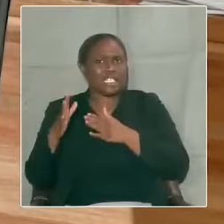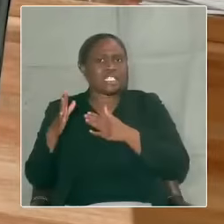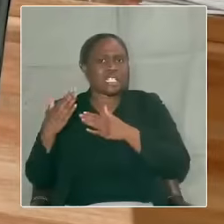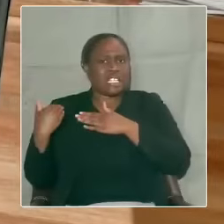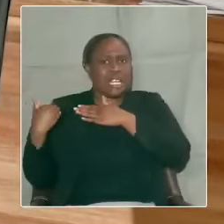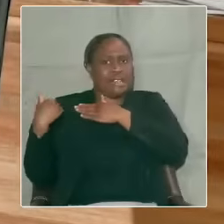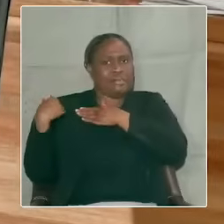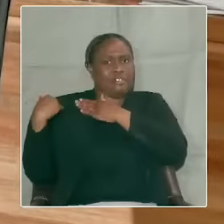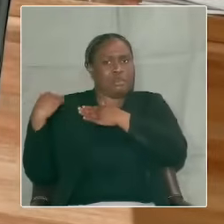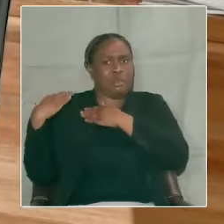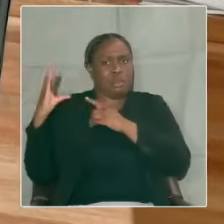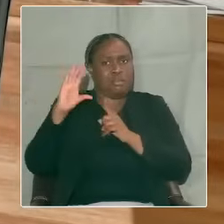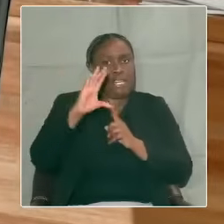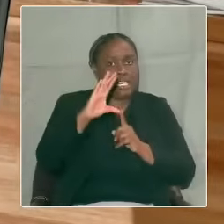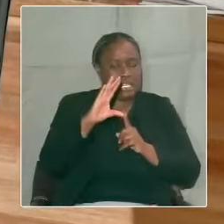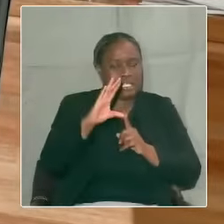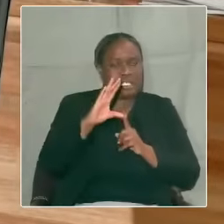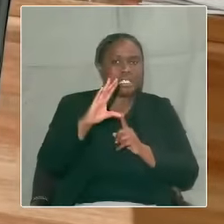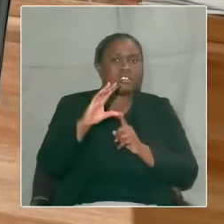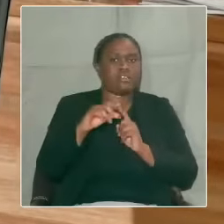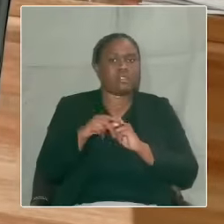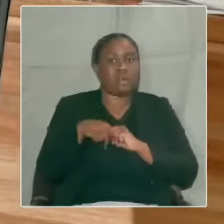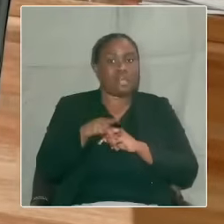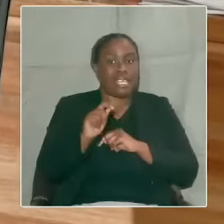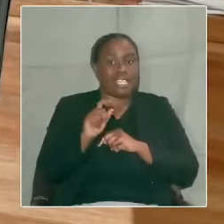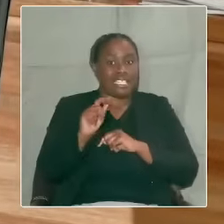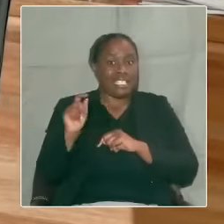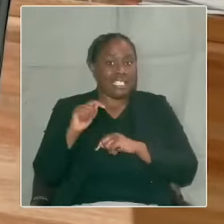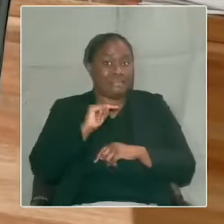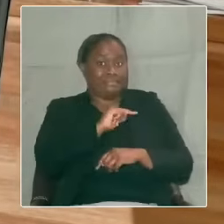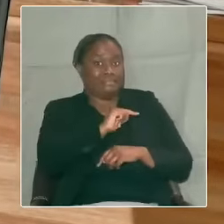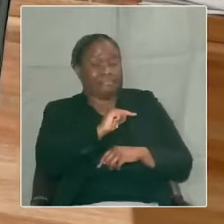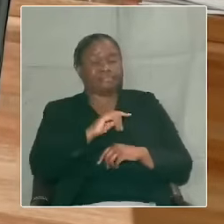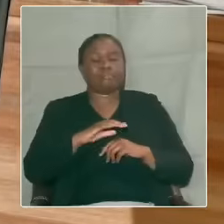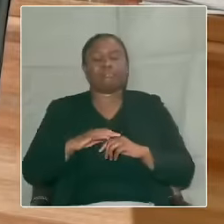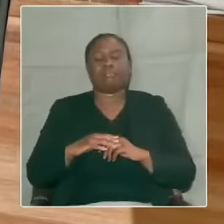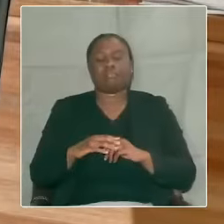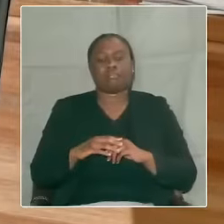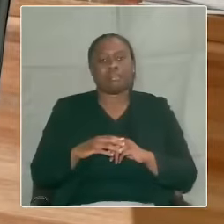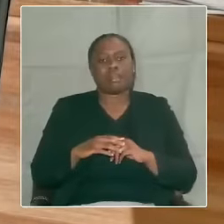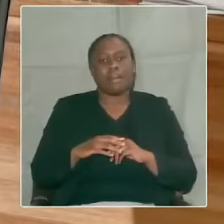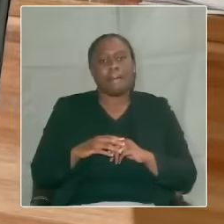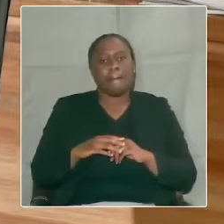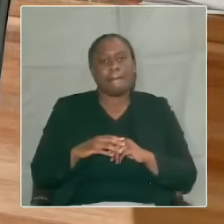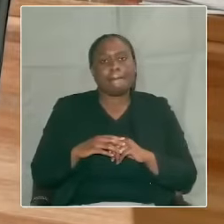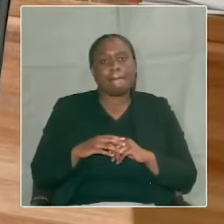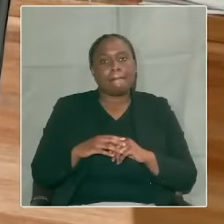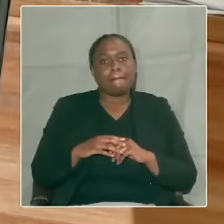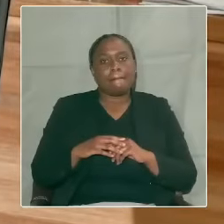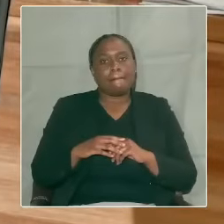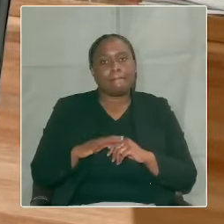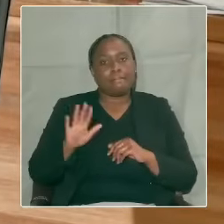extension of the mandate of the PKTT to include the